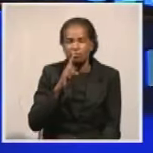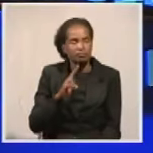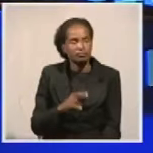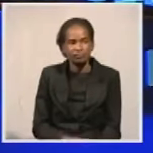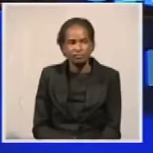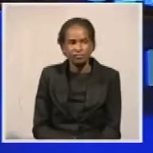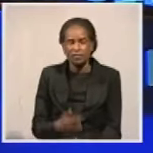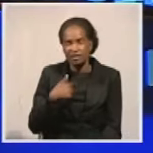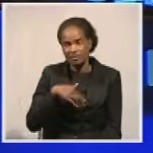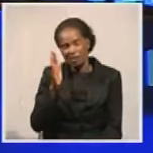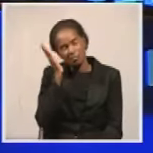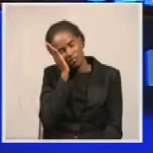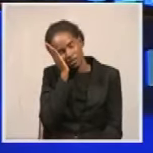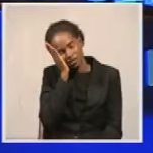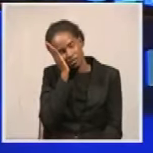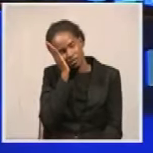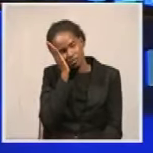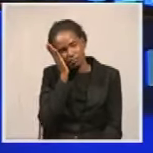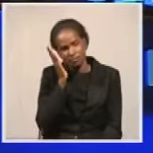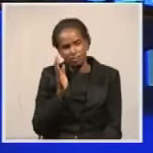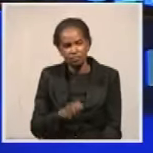When I go to sleep, I